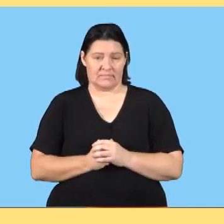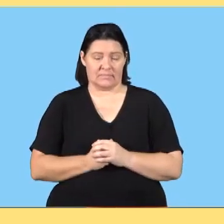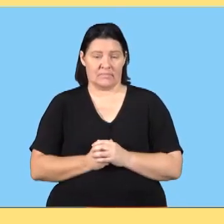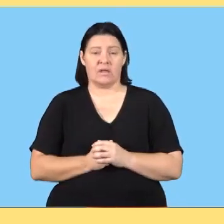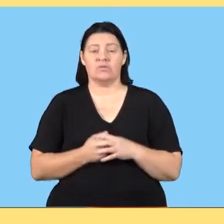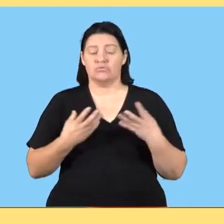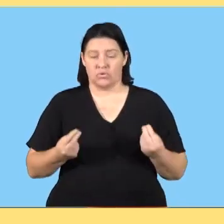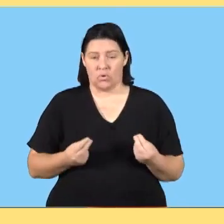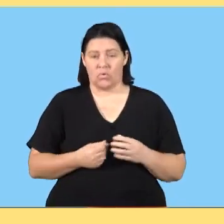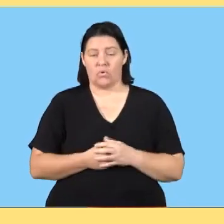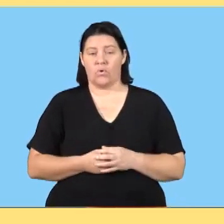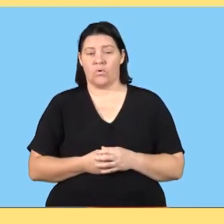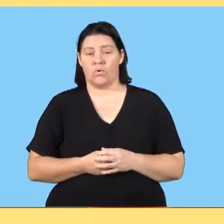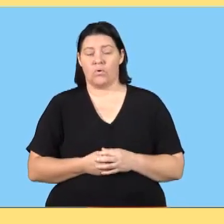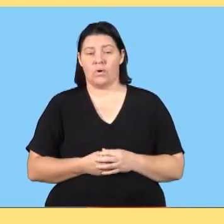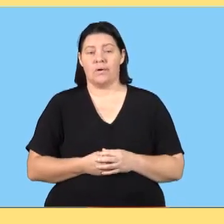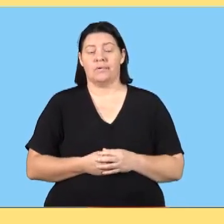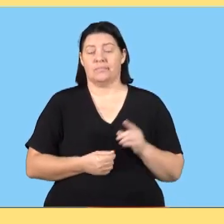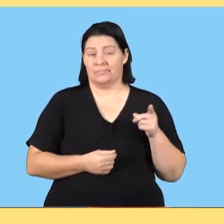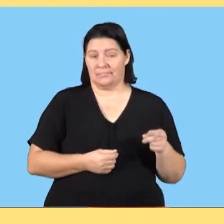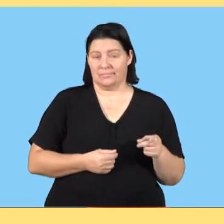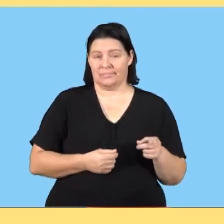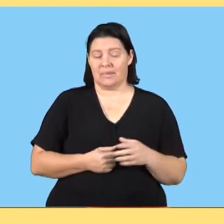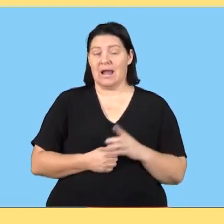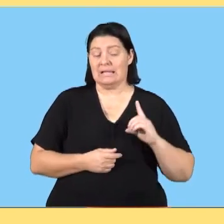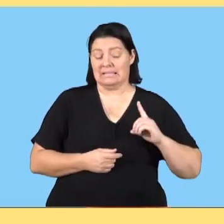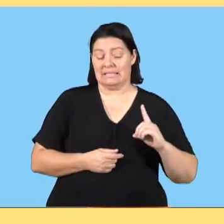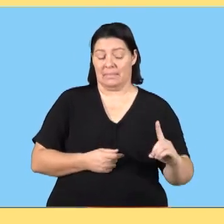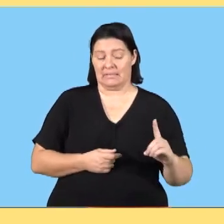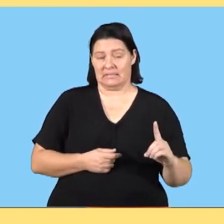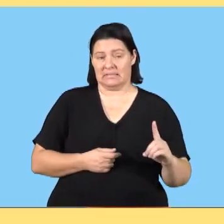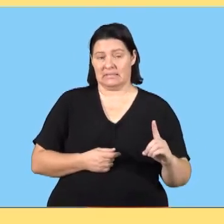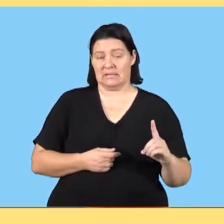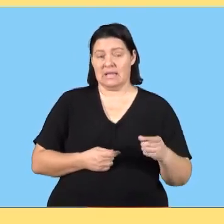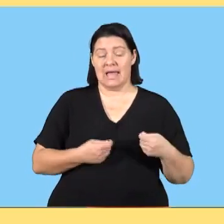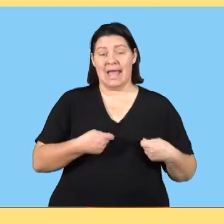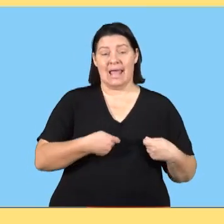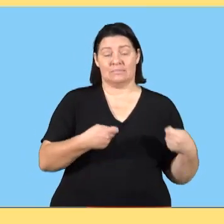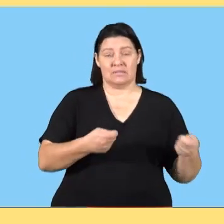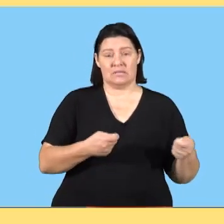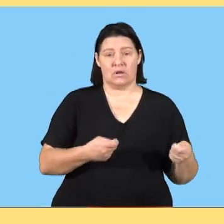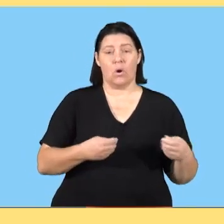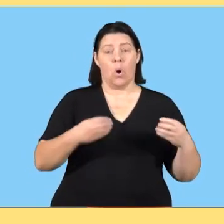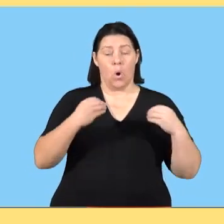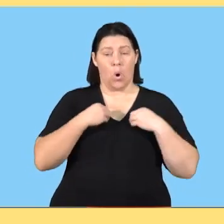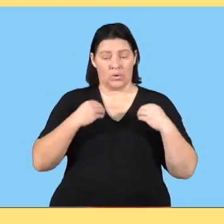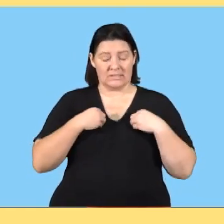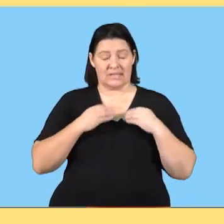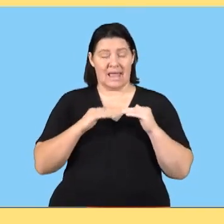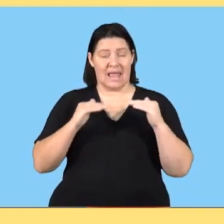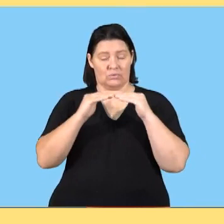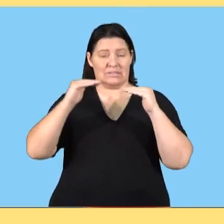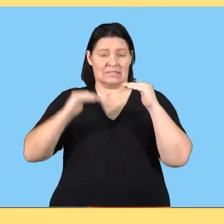are an expense, hence I have debited them there. Dead click. And once I have an expense, owner's equity